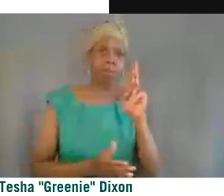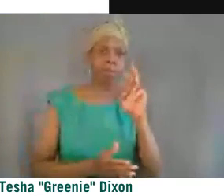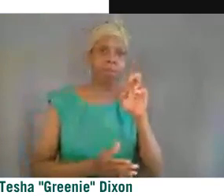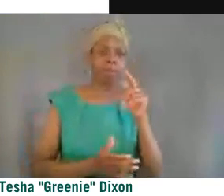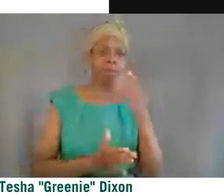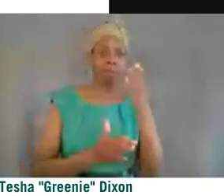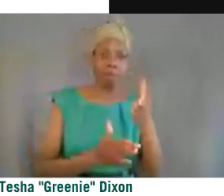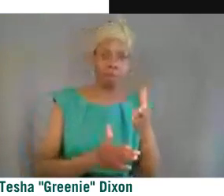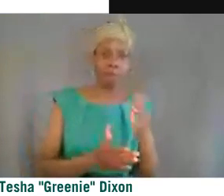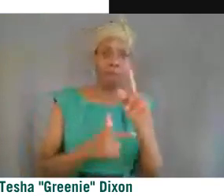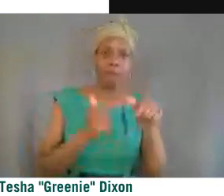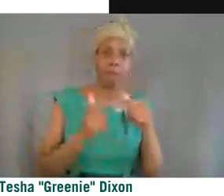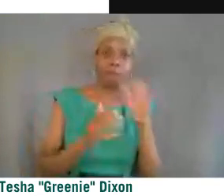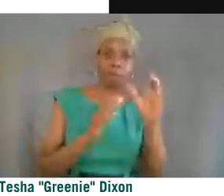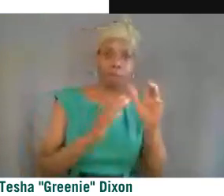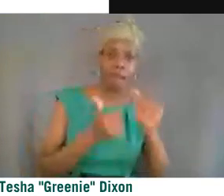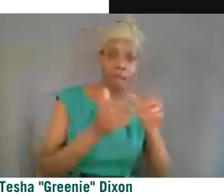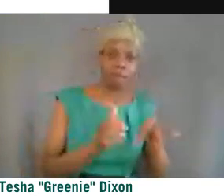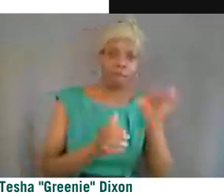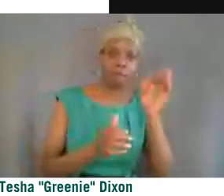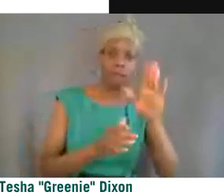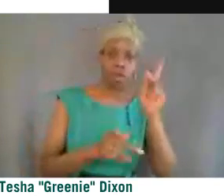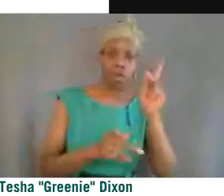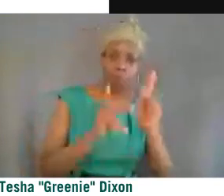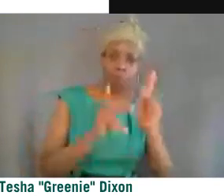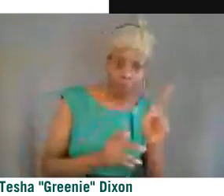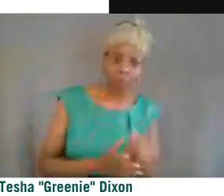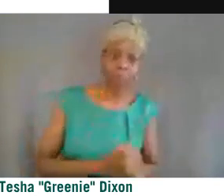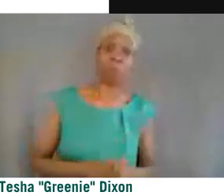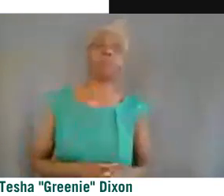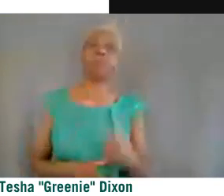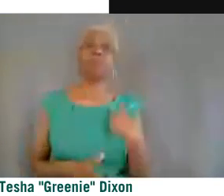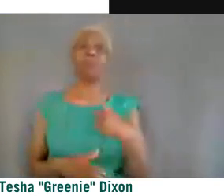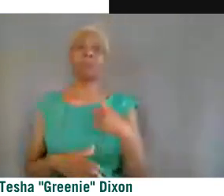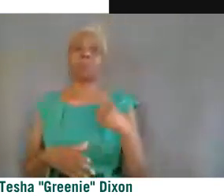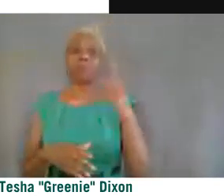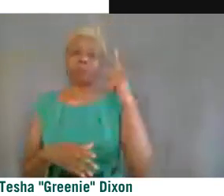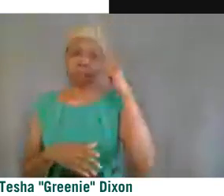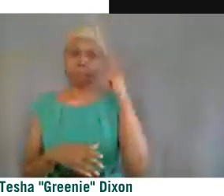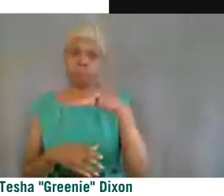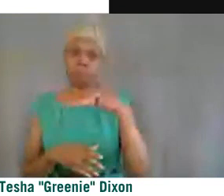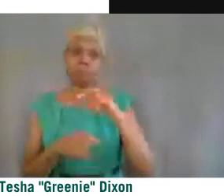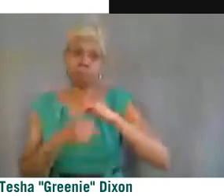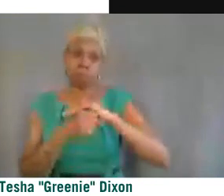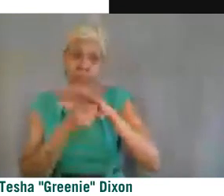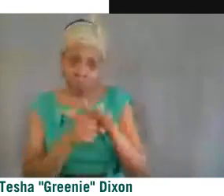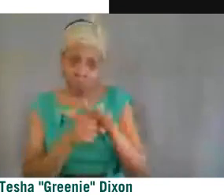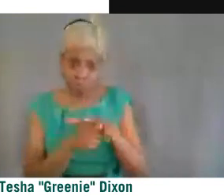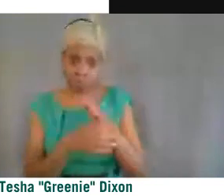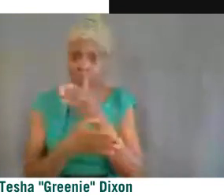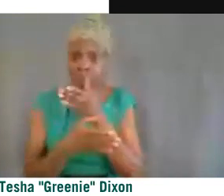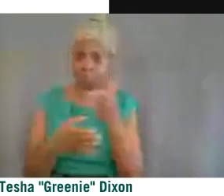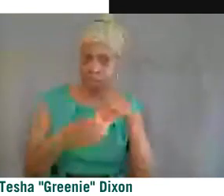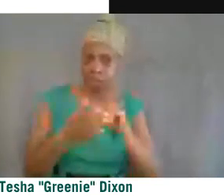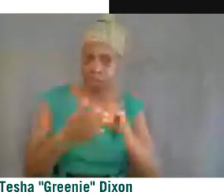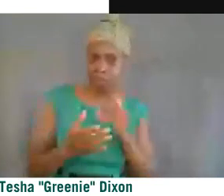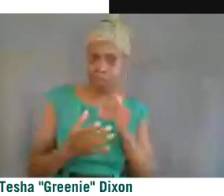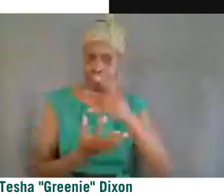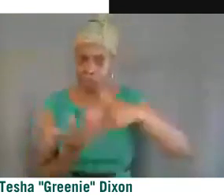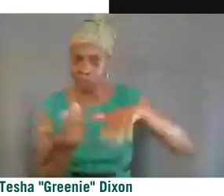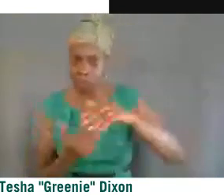about how do you find your people? And I do think that this COVID-19 thing in our society has taught